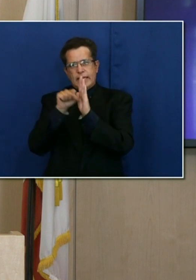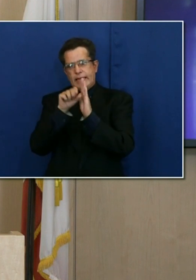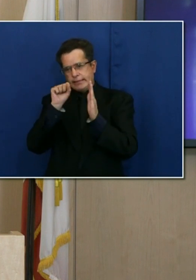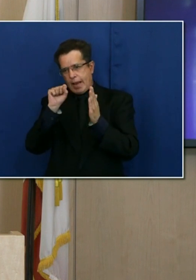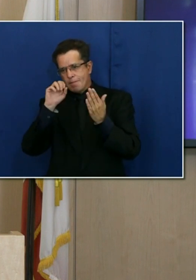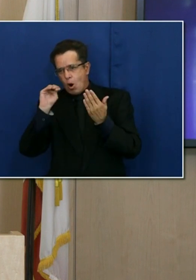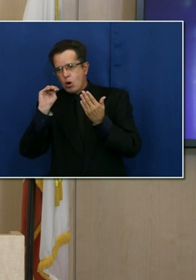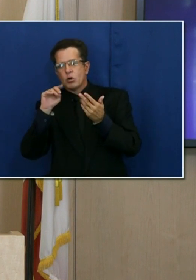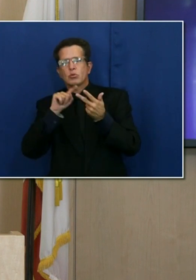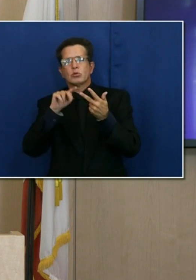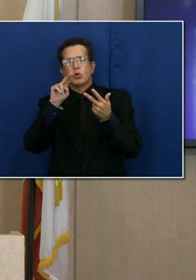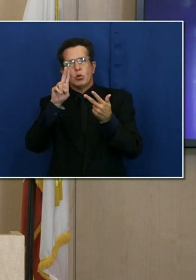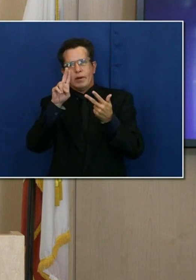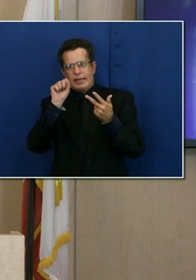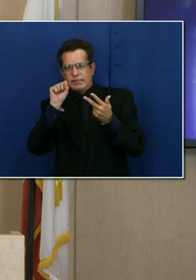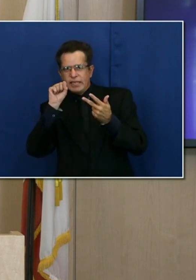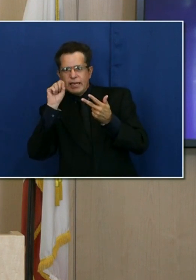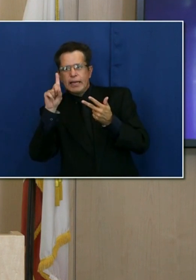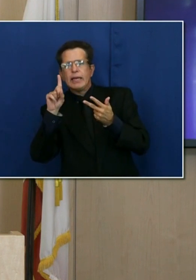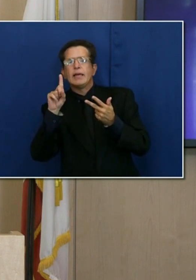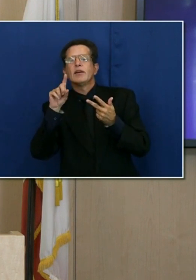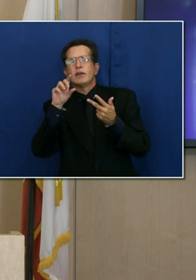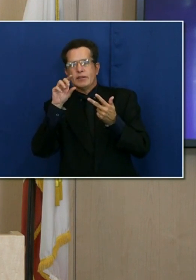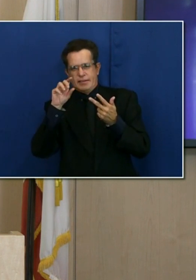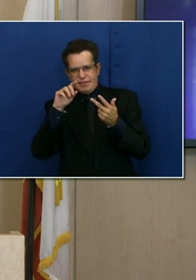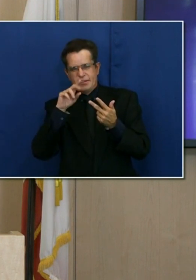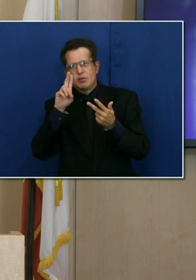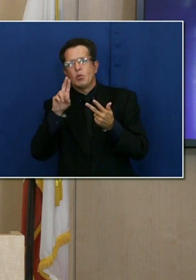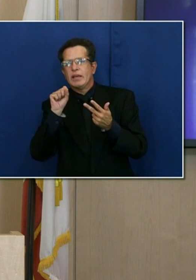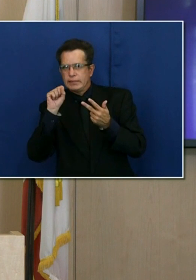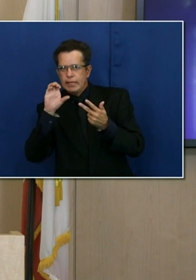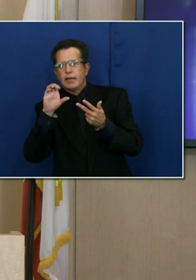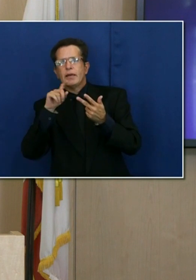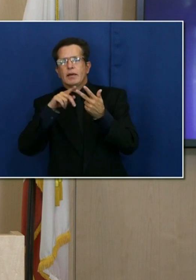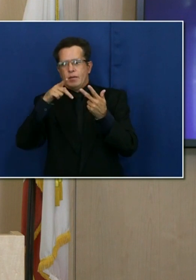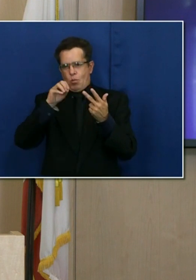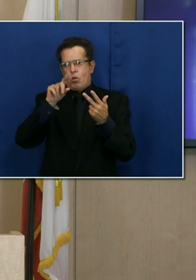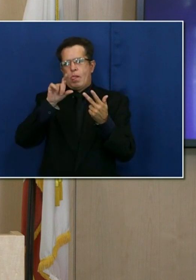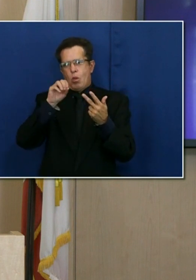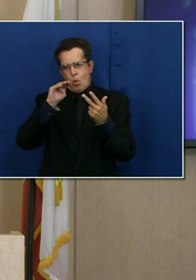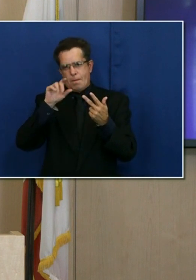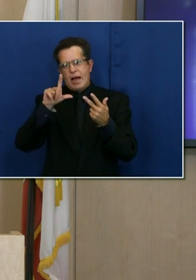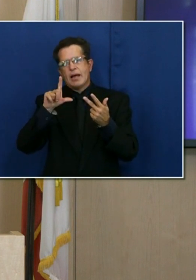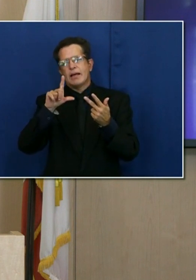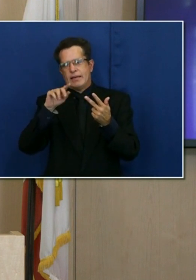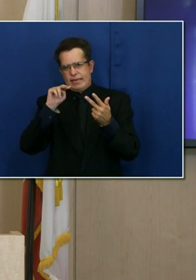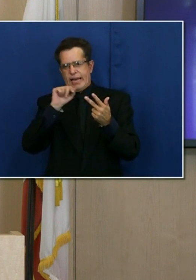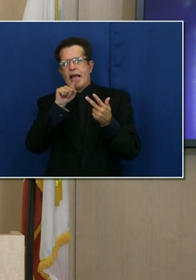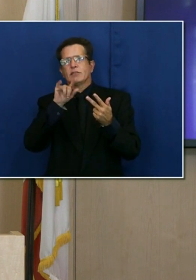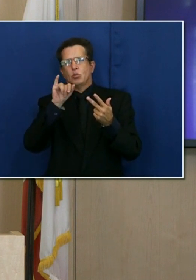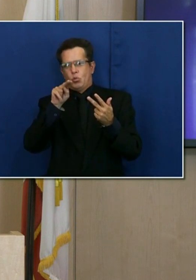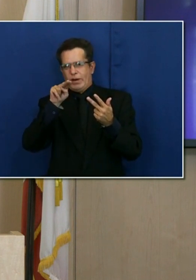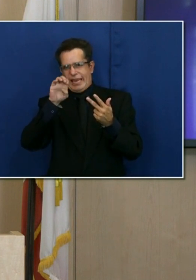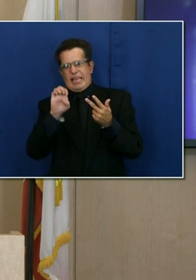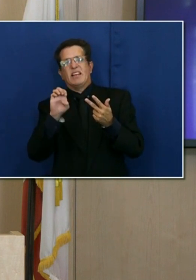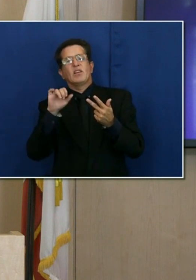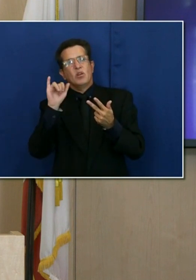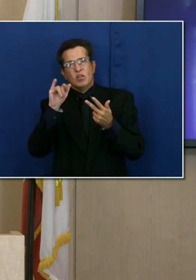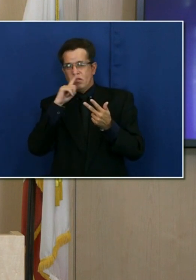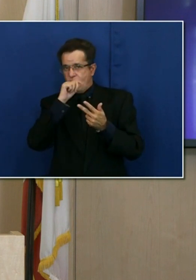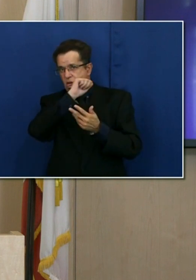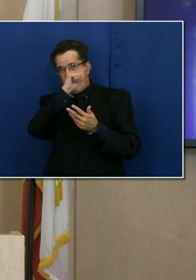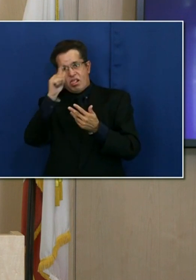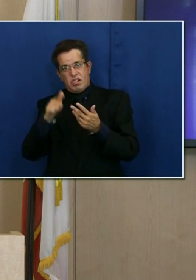Marcos, USD, Point Loma Nazarene, and really all